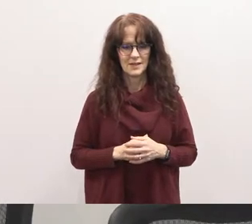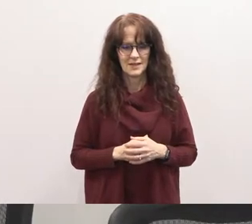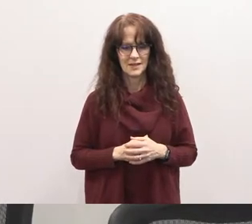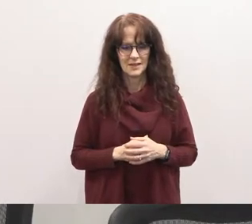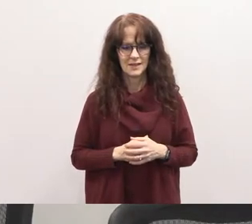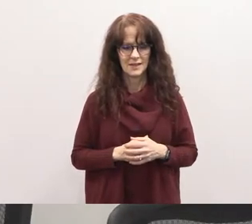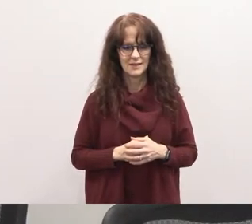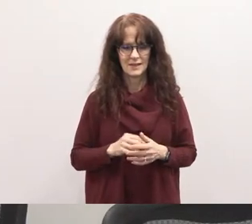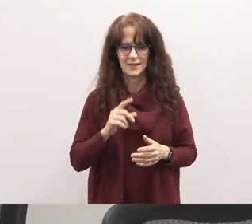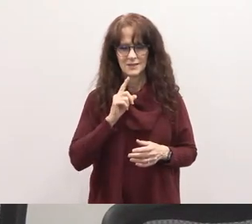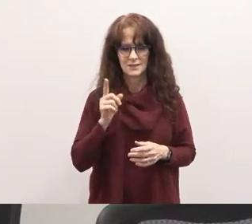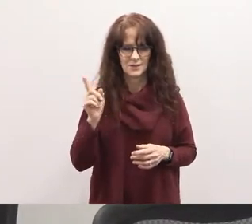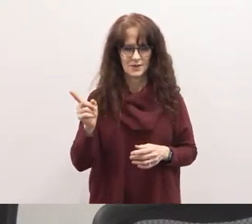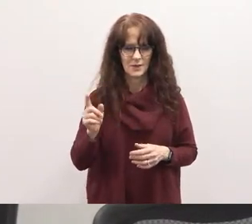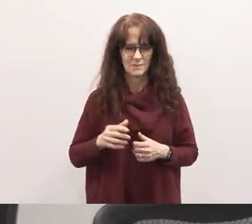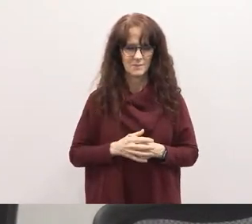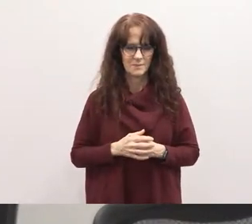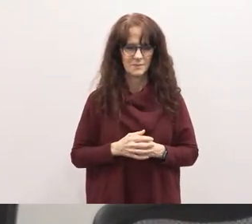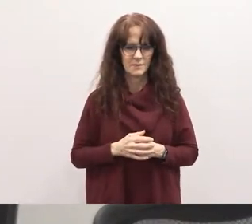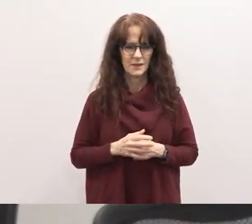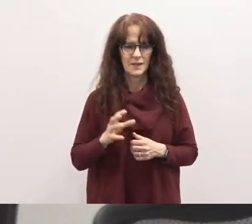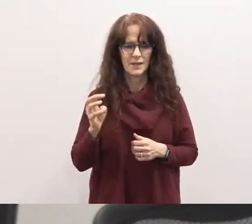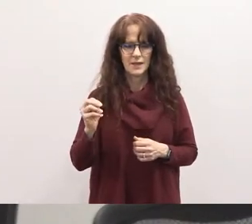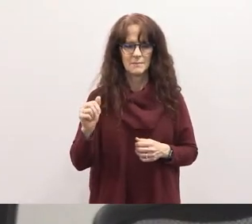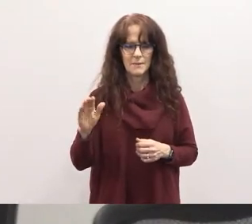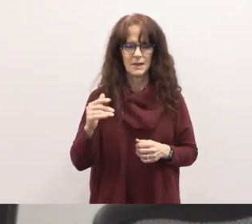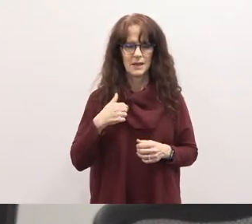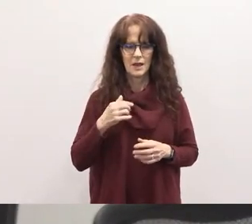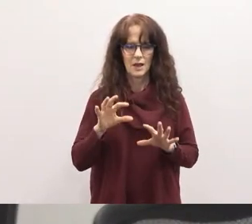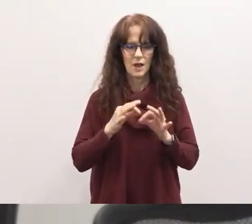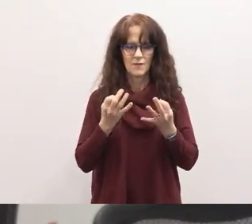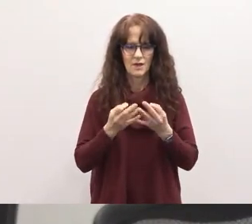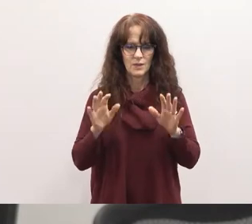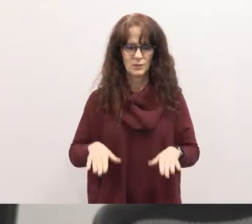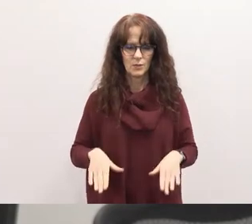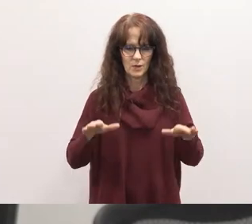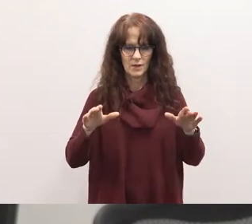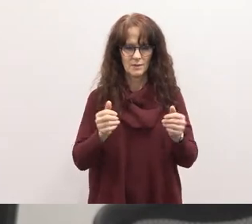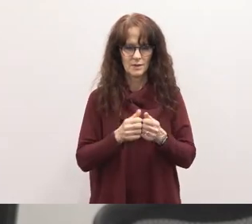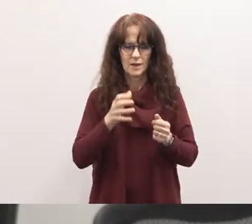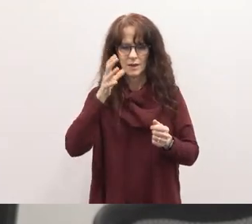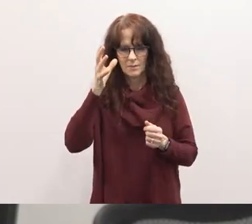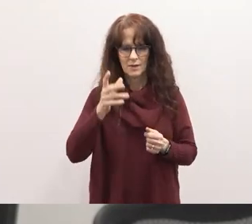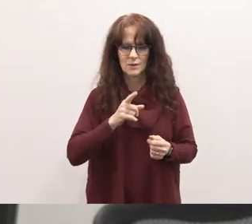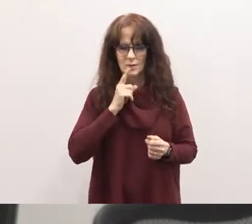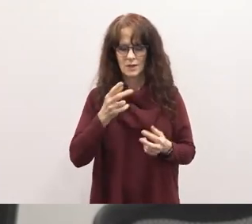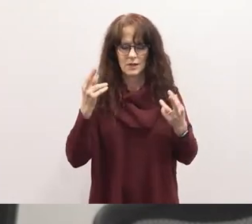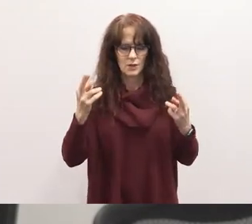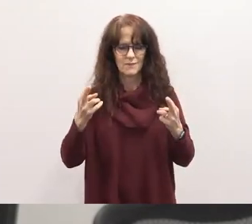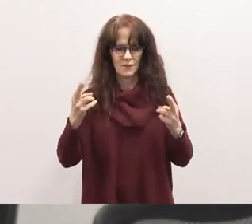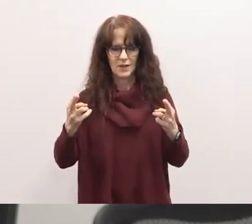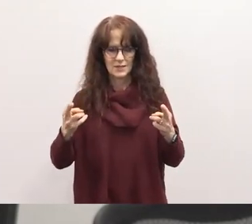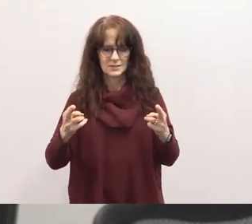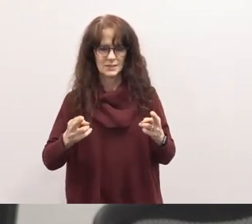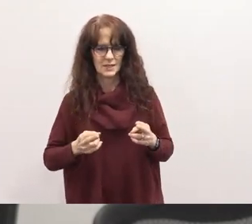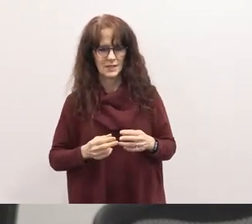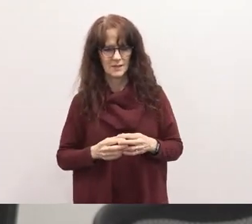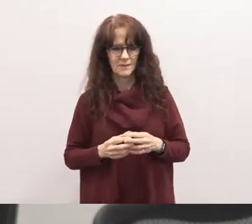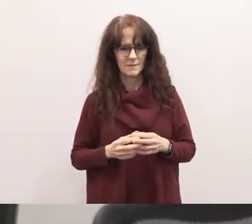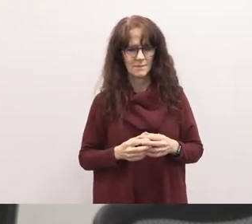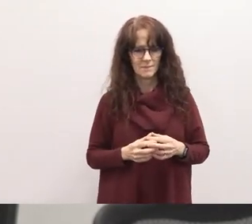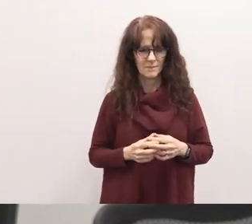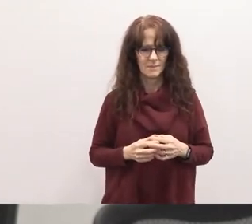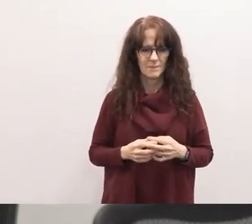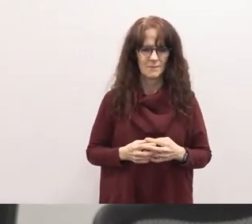That's true, you are. But Mac and I, actually our families grew up together. Our parents were great friends, and so congratulations